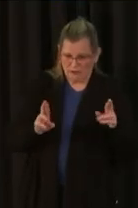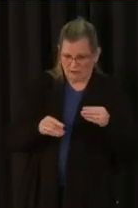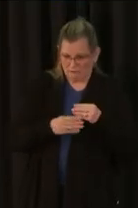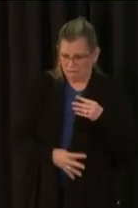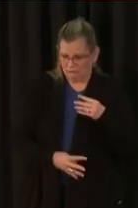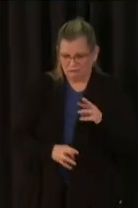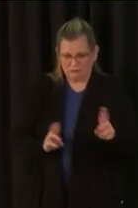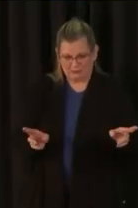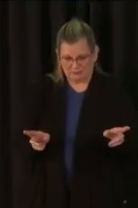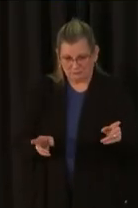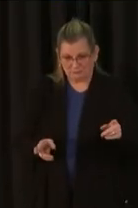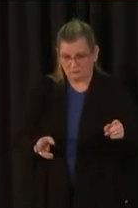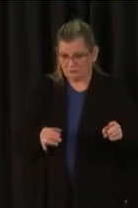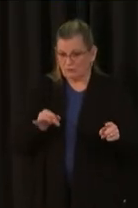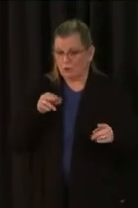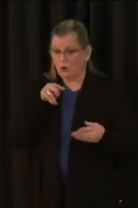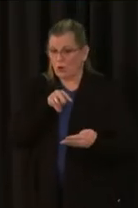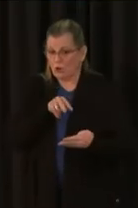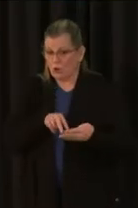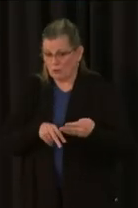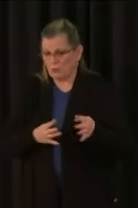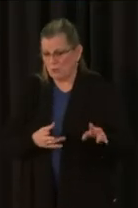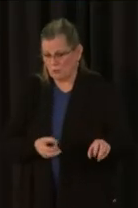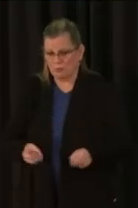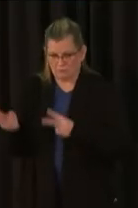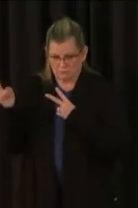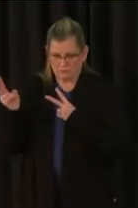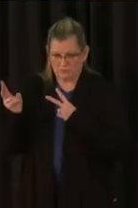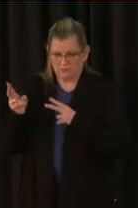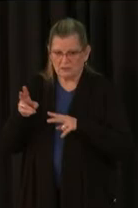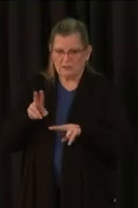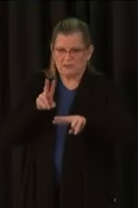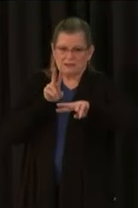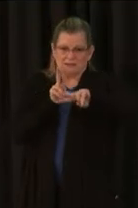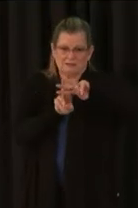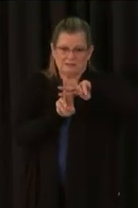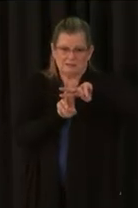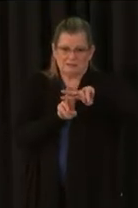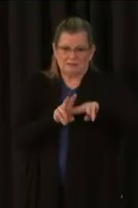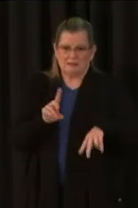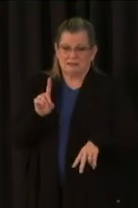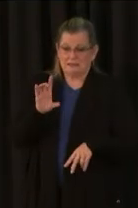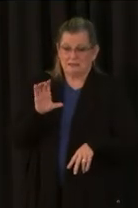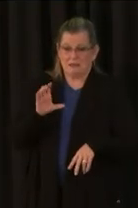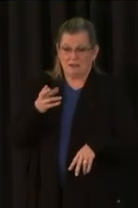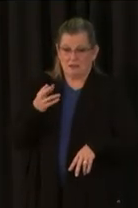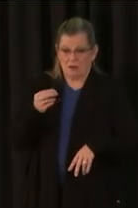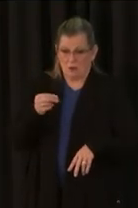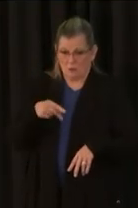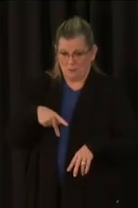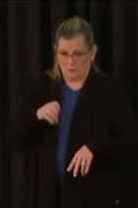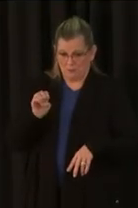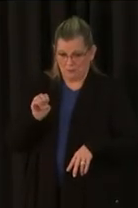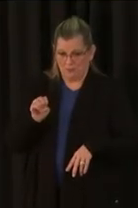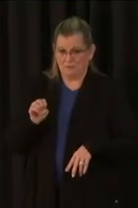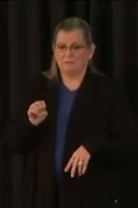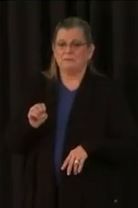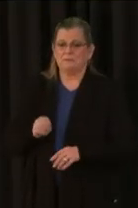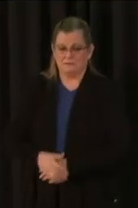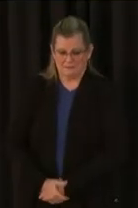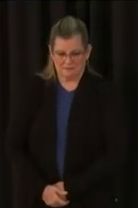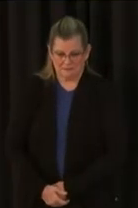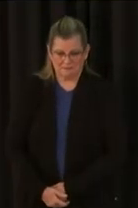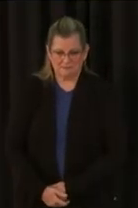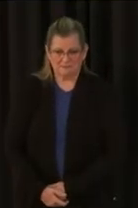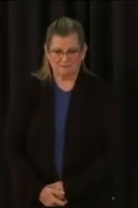just put it in the stream. And if you're on Twitter, you could use the hashtag DCHope, and we'll screen that. And I'll go to the first question. It's